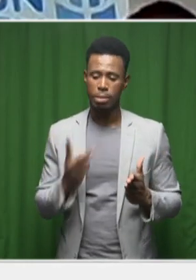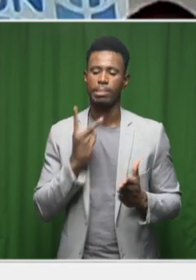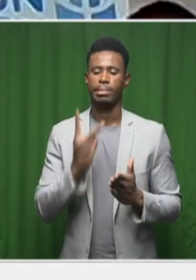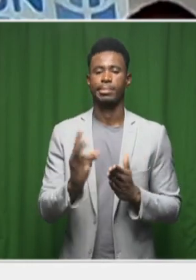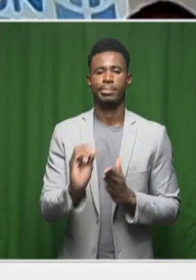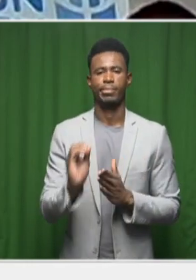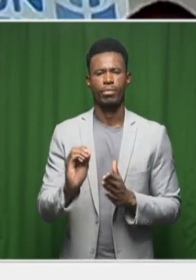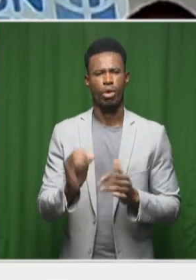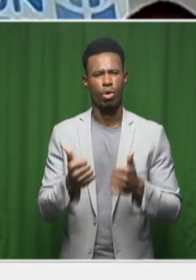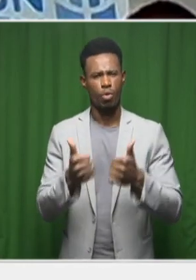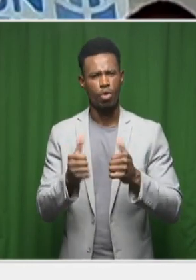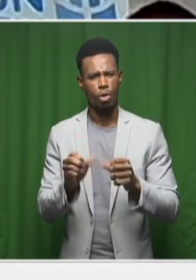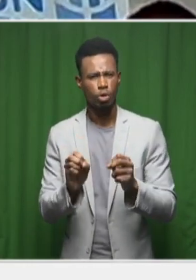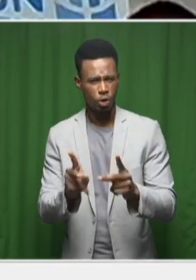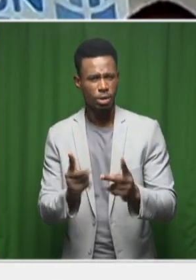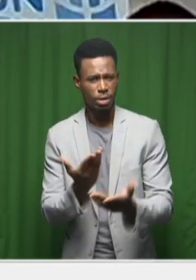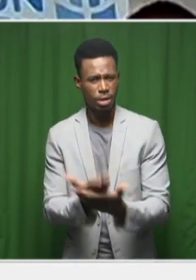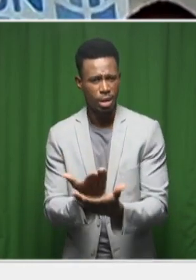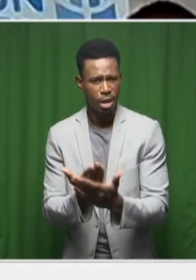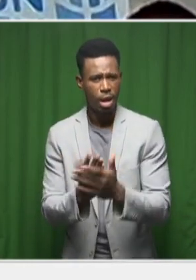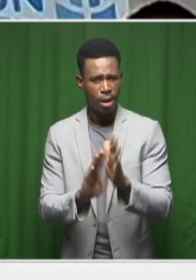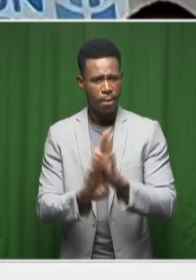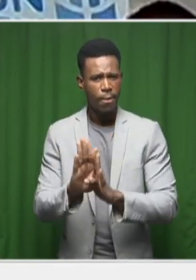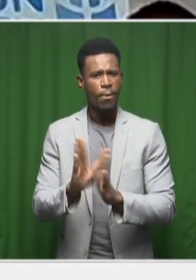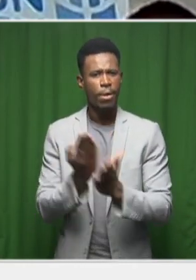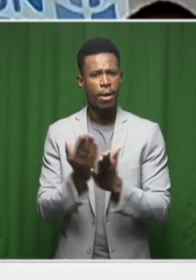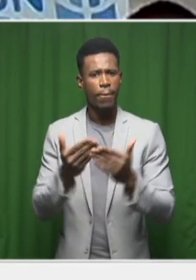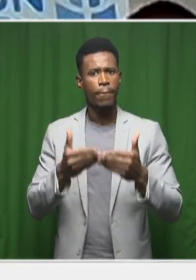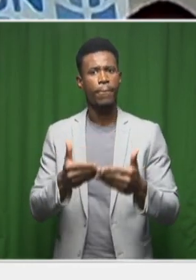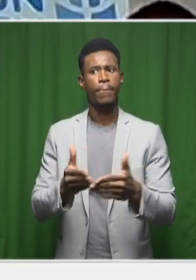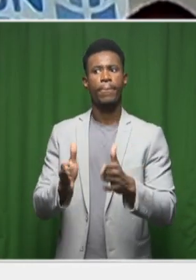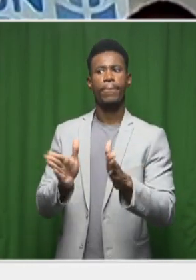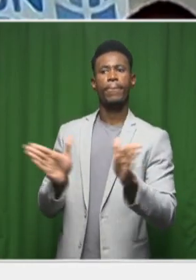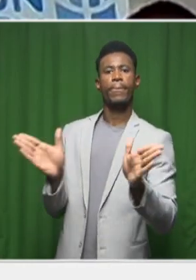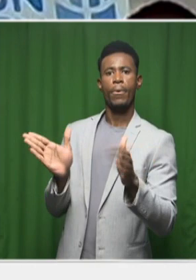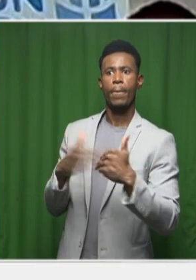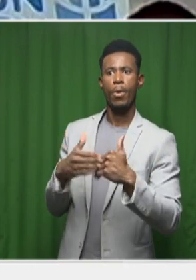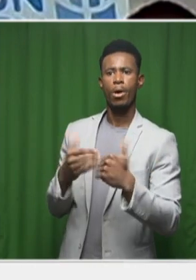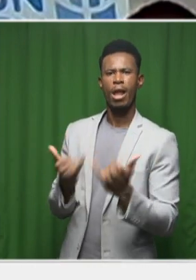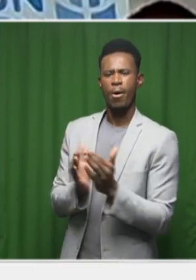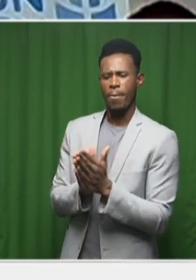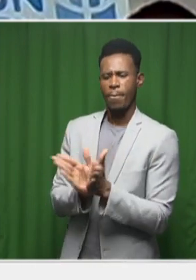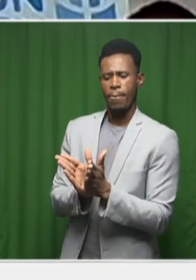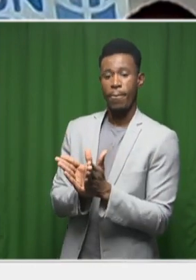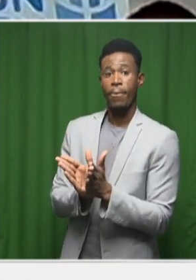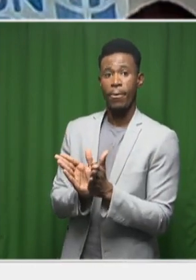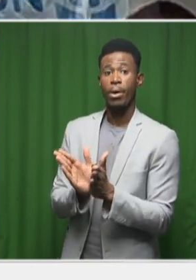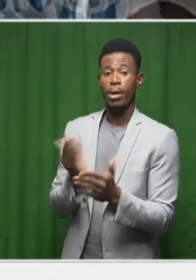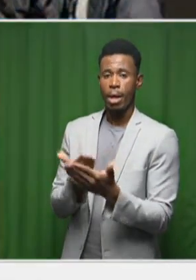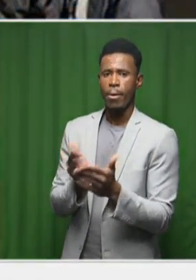opportunity moments for us to be able to open the doors to even a larger.